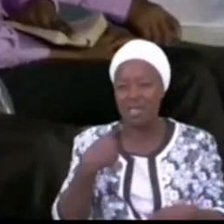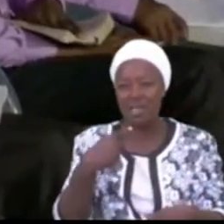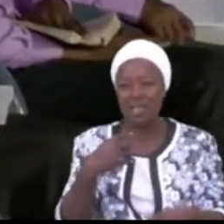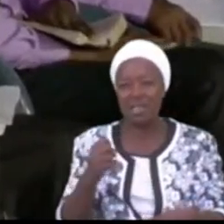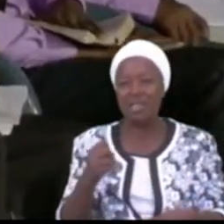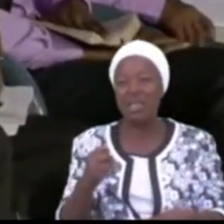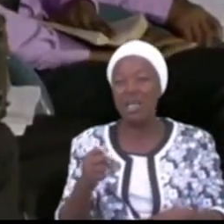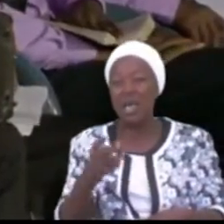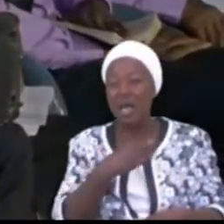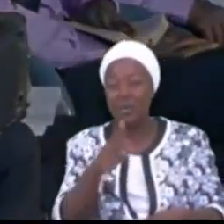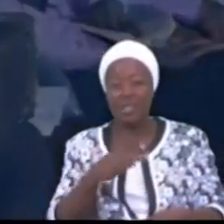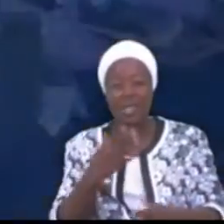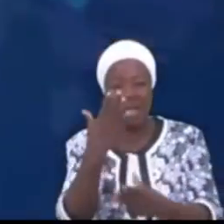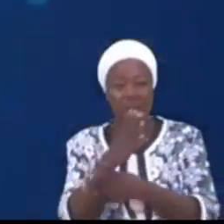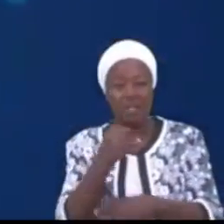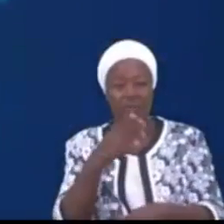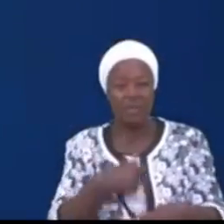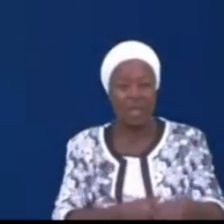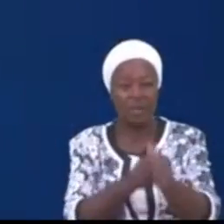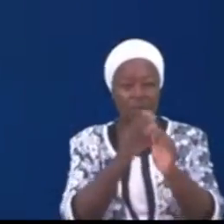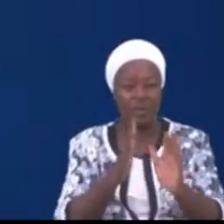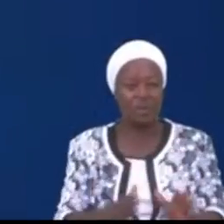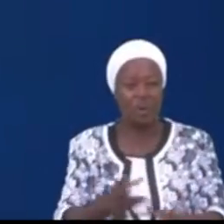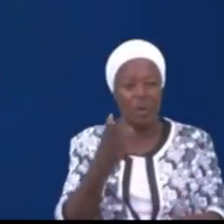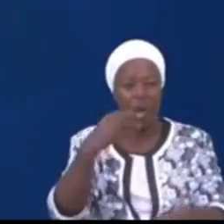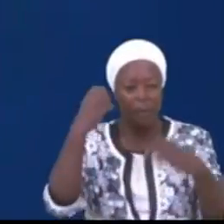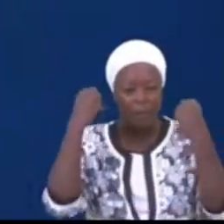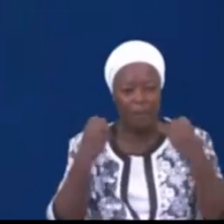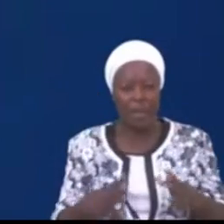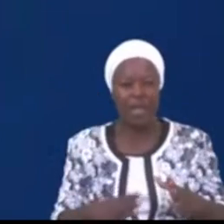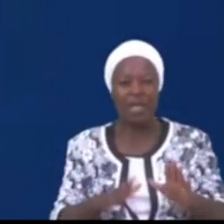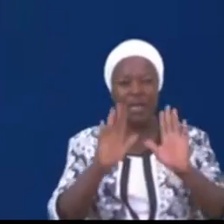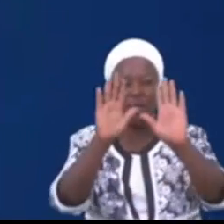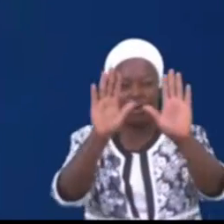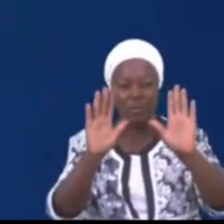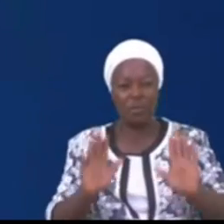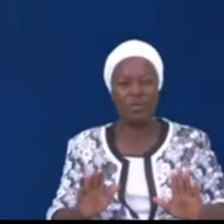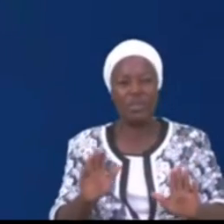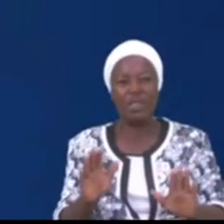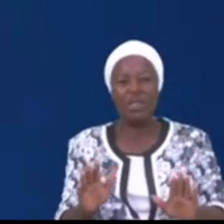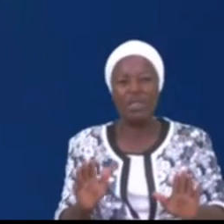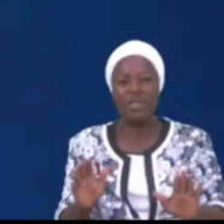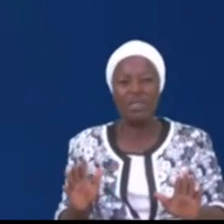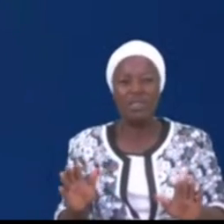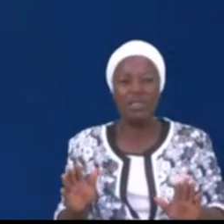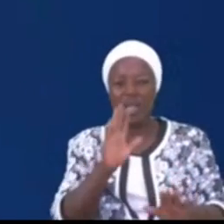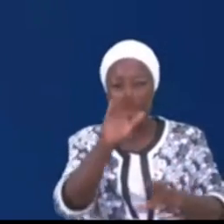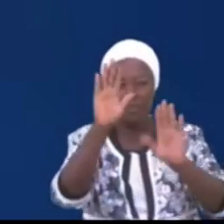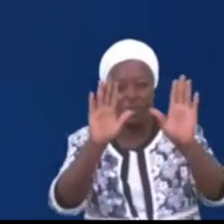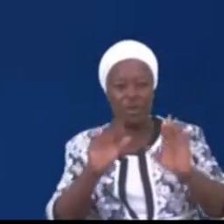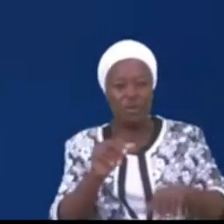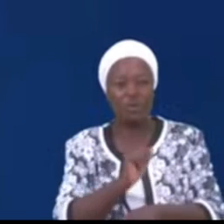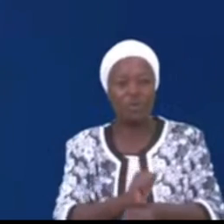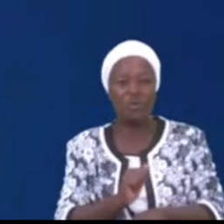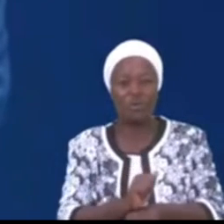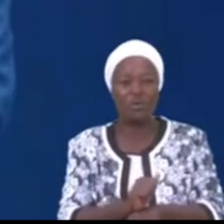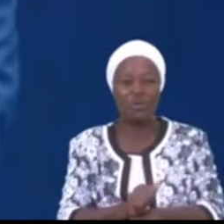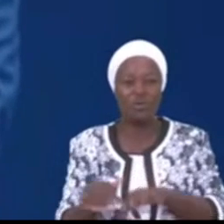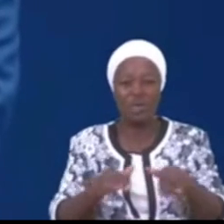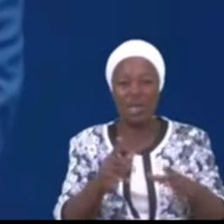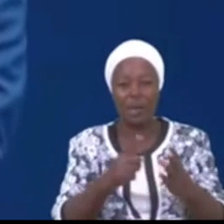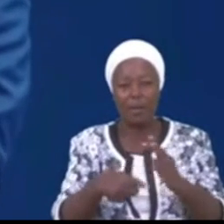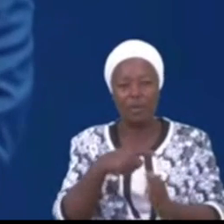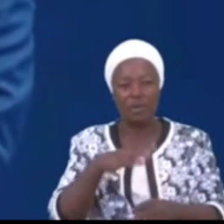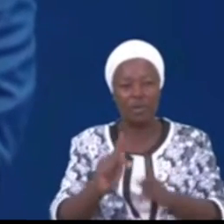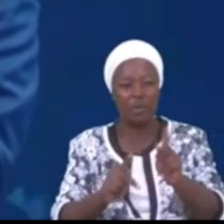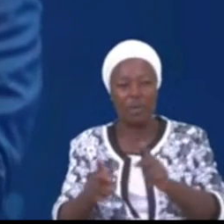by the hands of the apostles were many signs and wonders wrought among the people, and they